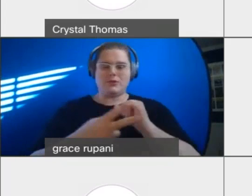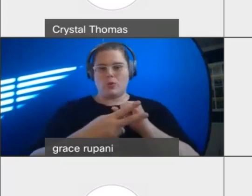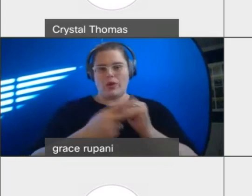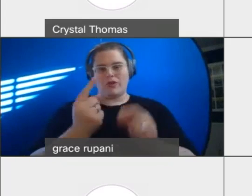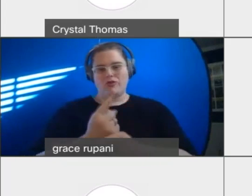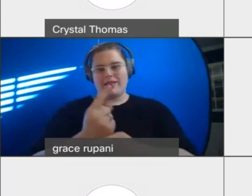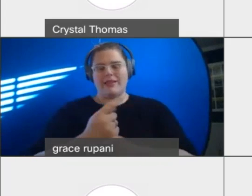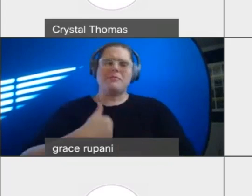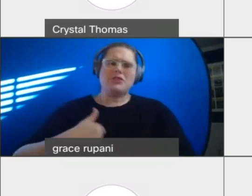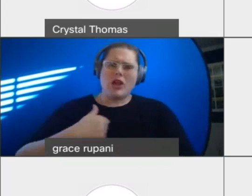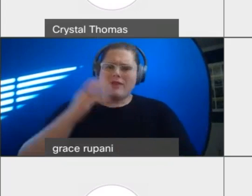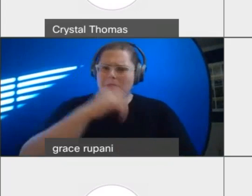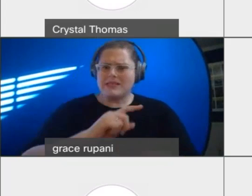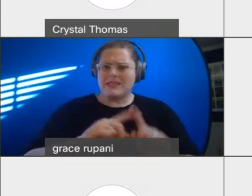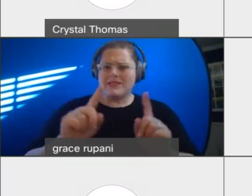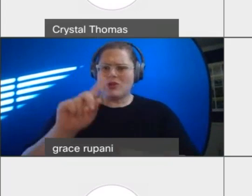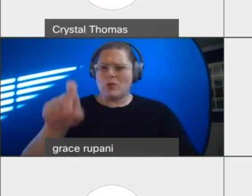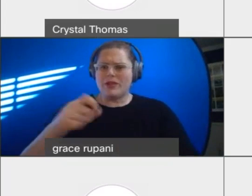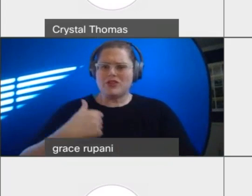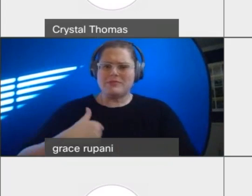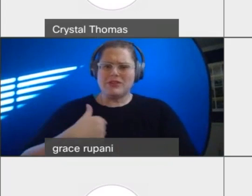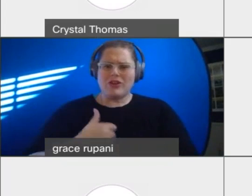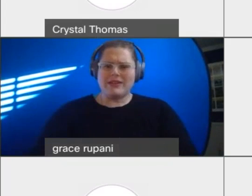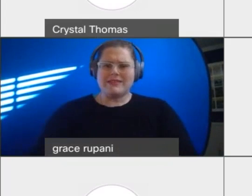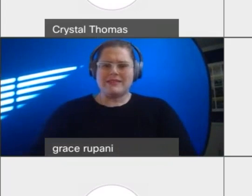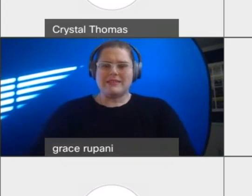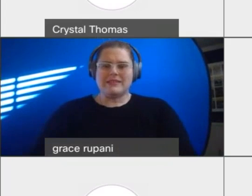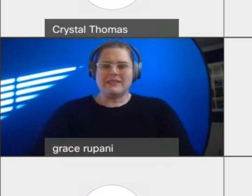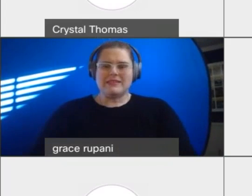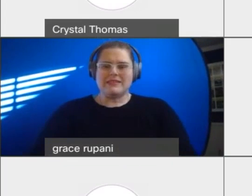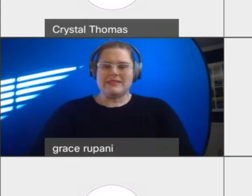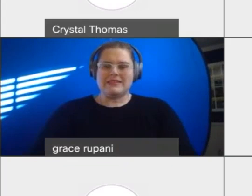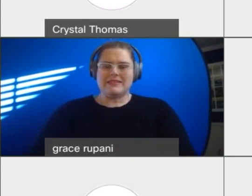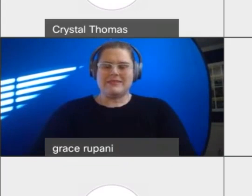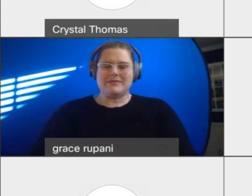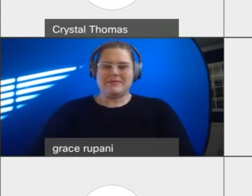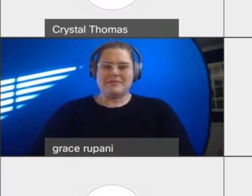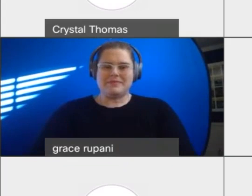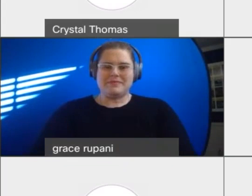missed another question related to the vaccine.